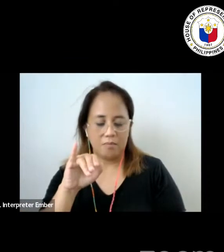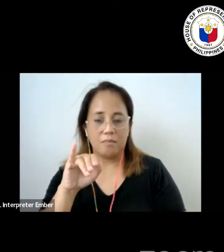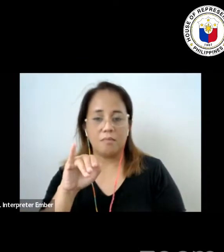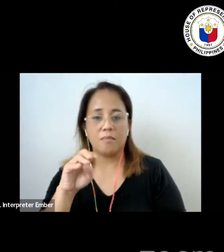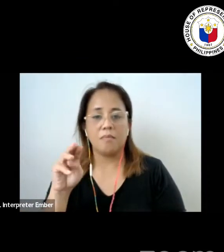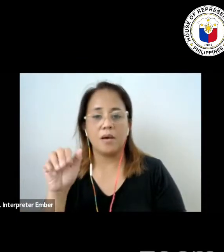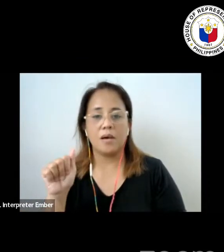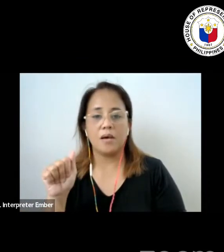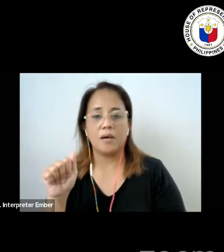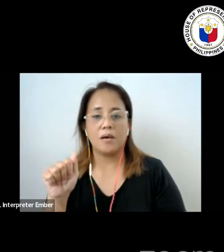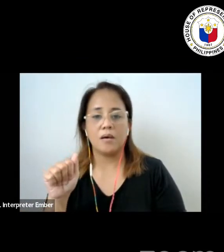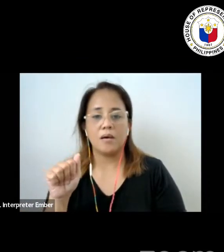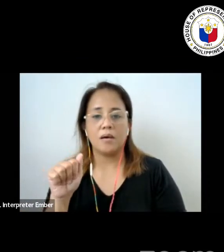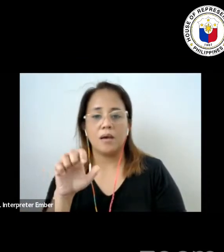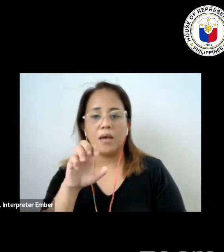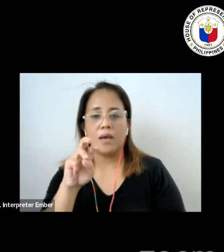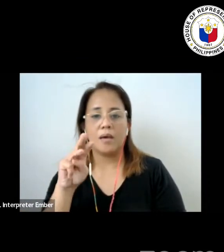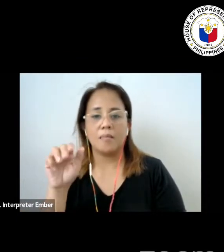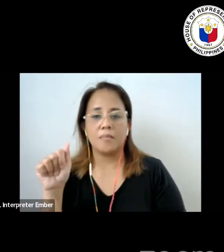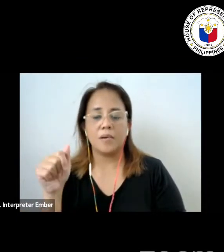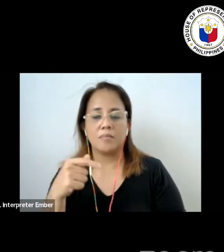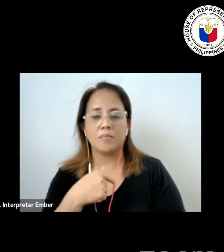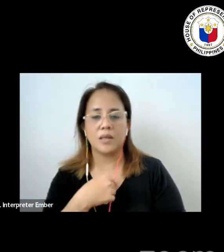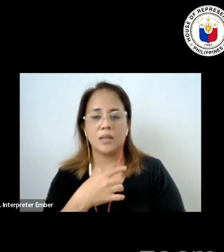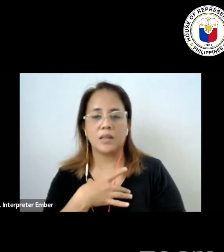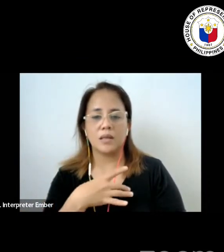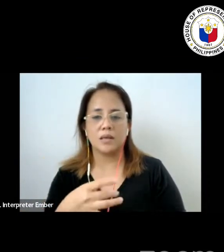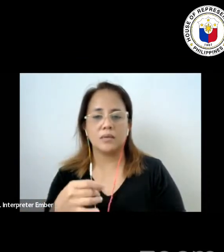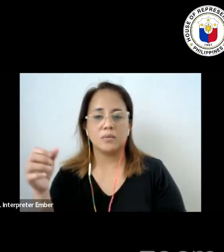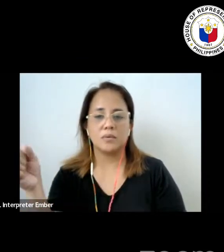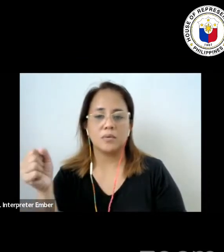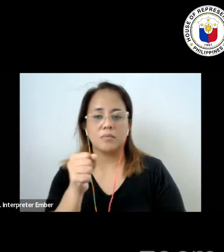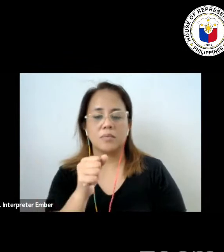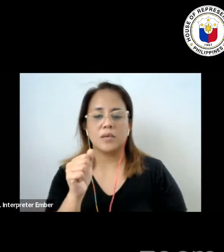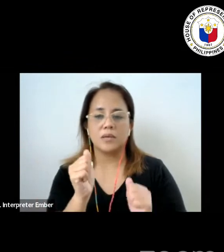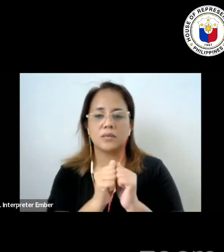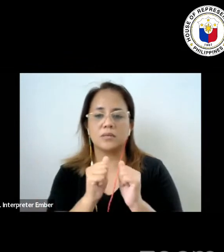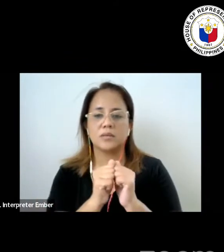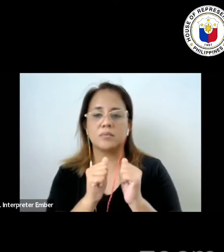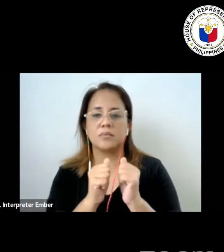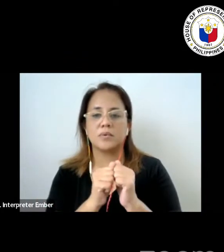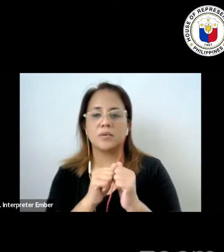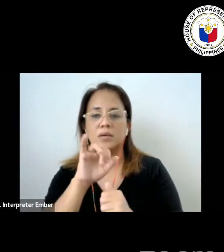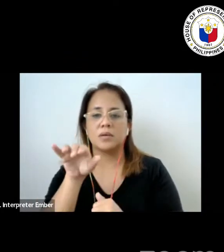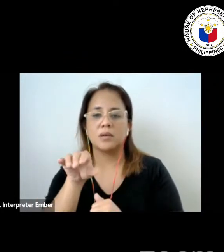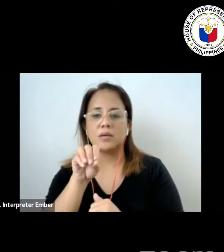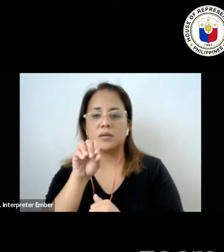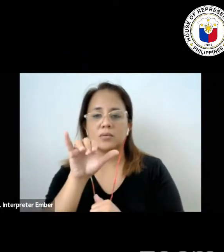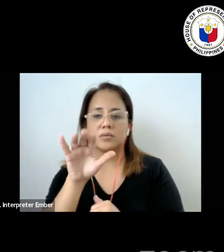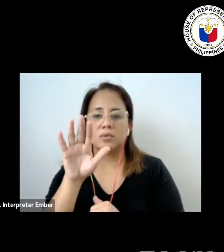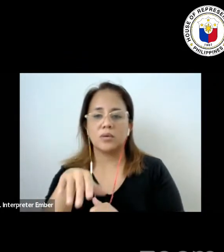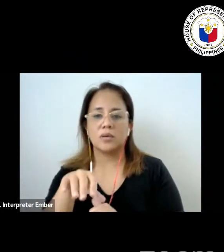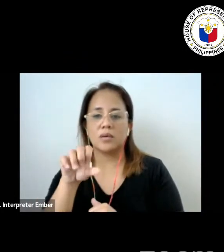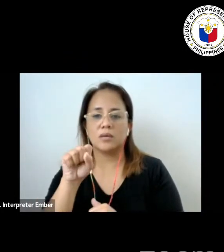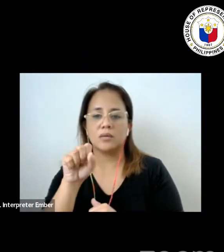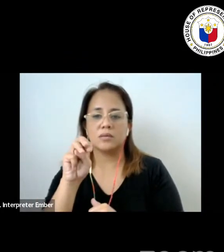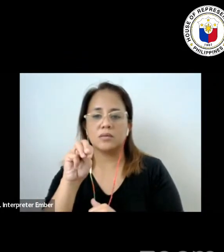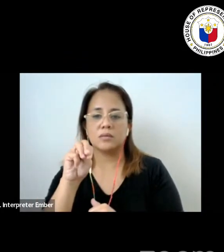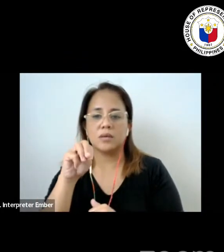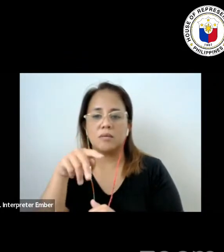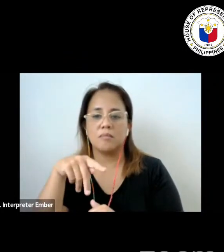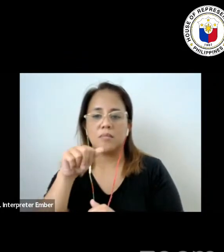Yes, Mr. Chair. I would like to call on my colleague, Joy Sampang, our advisor